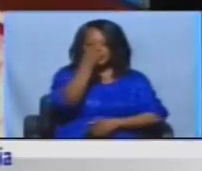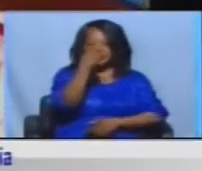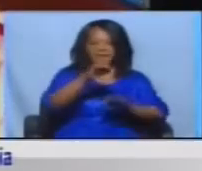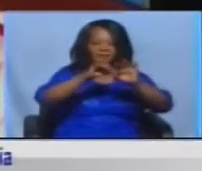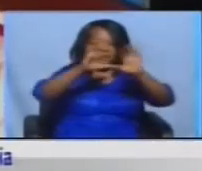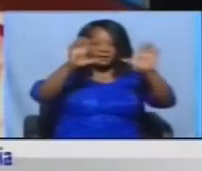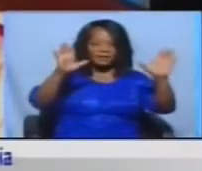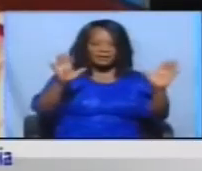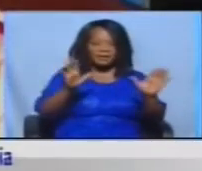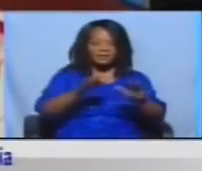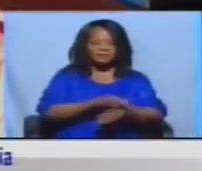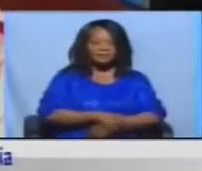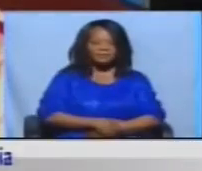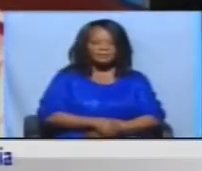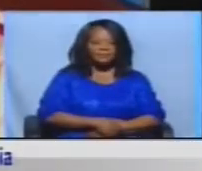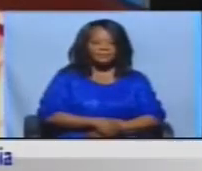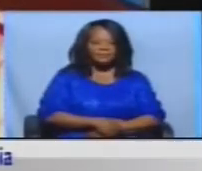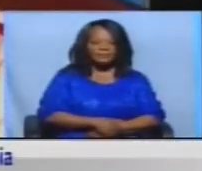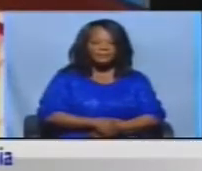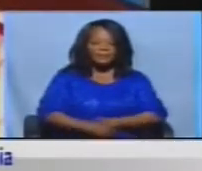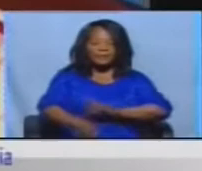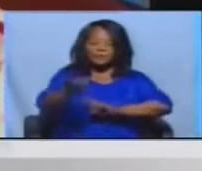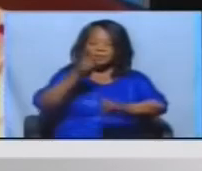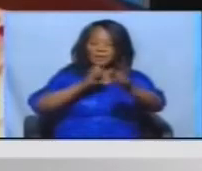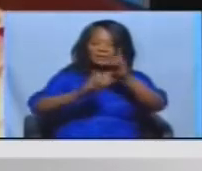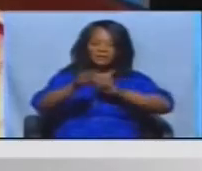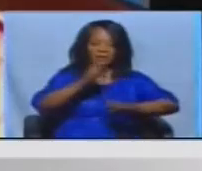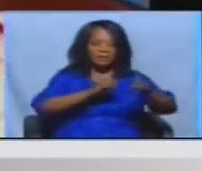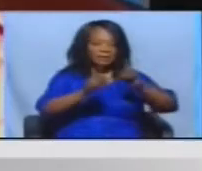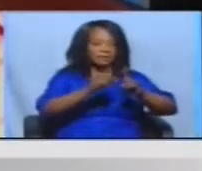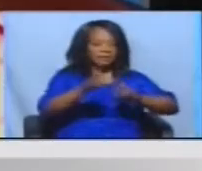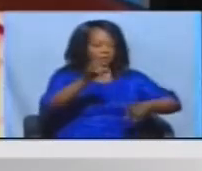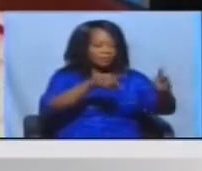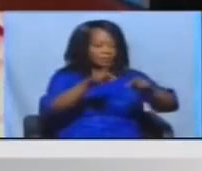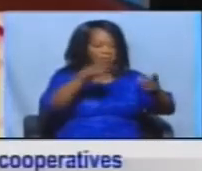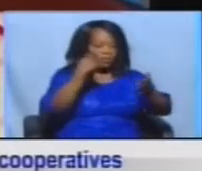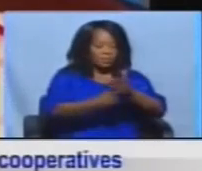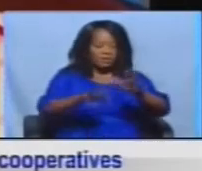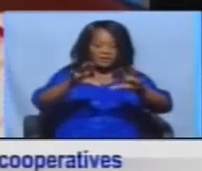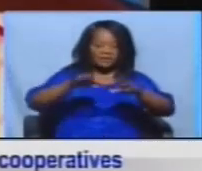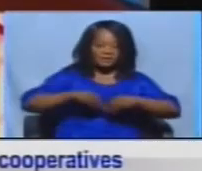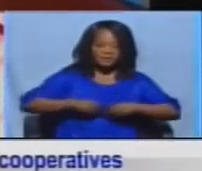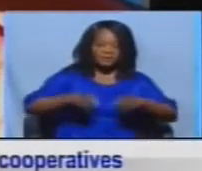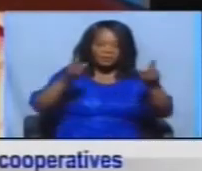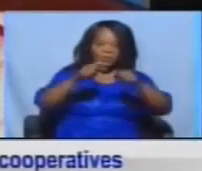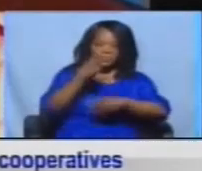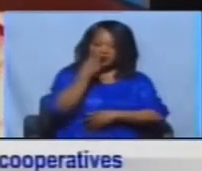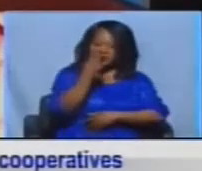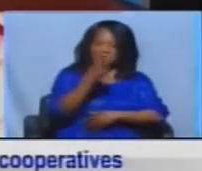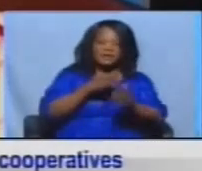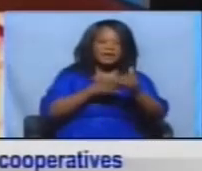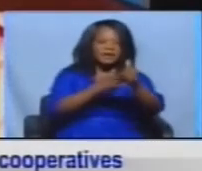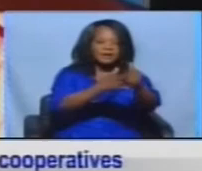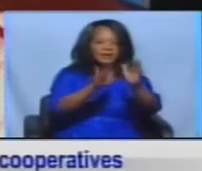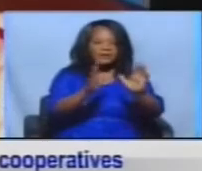We're talking about the things that people consider when they are looking at a leader or